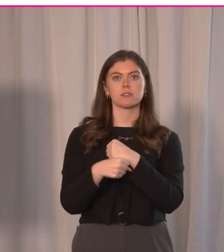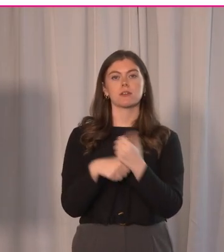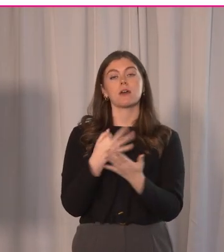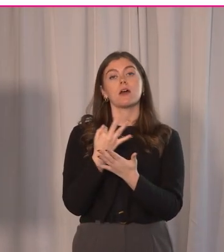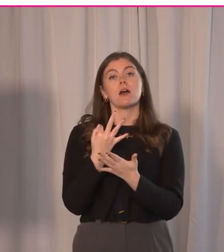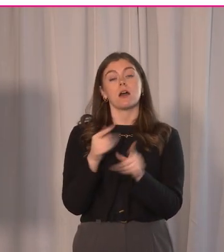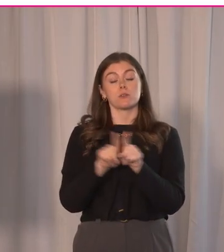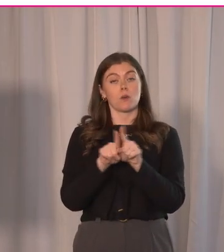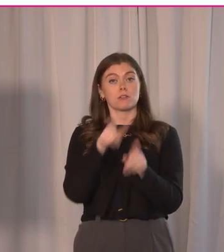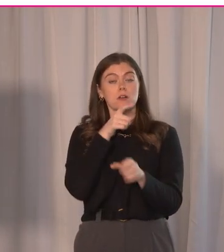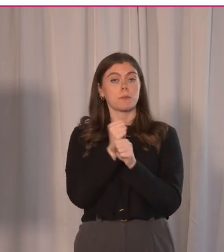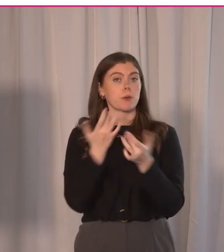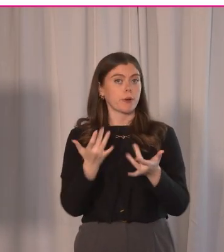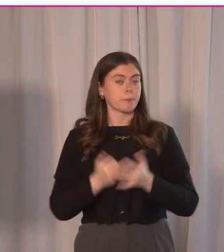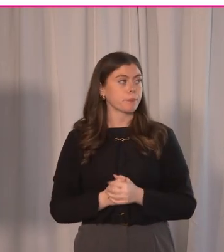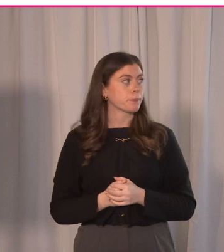talked about